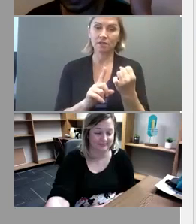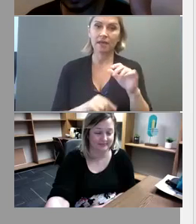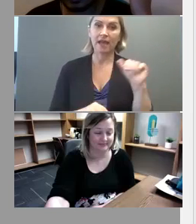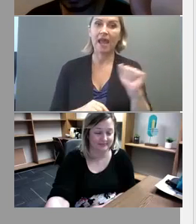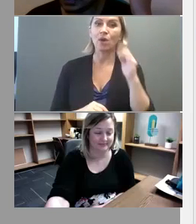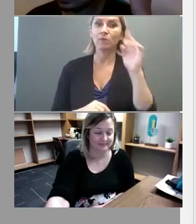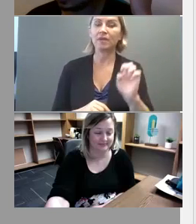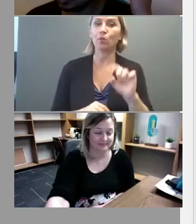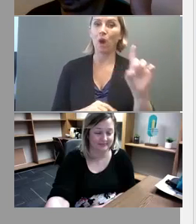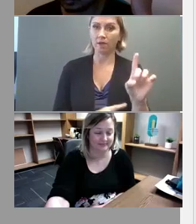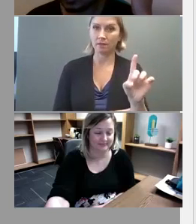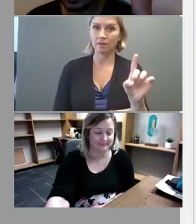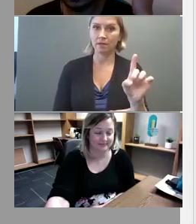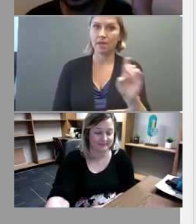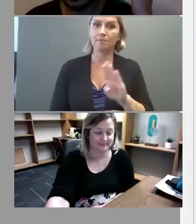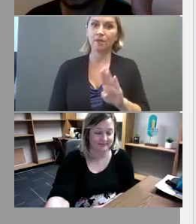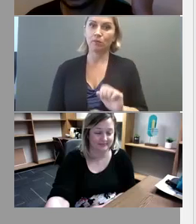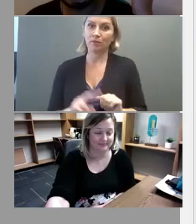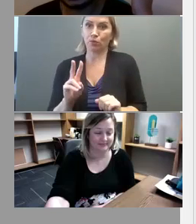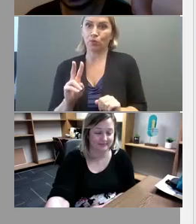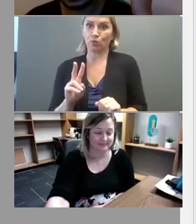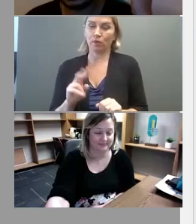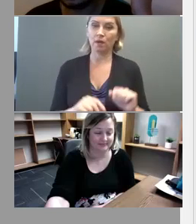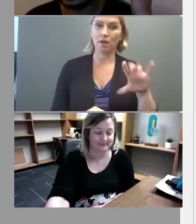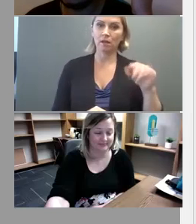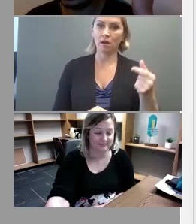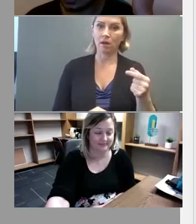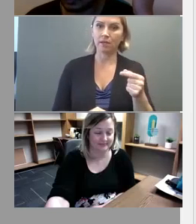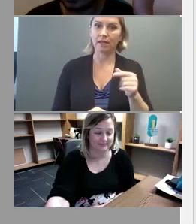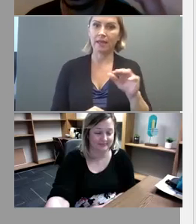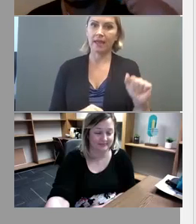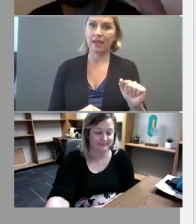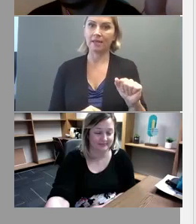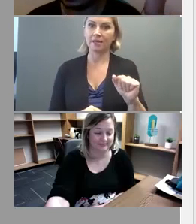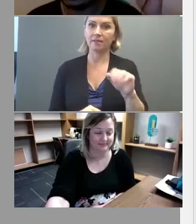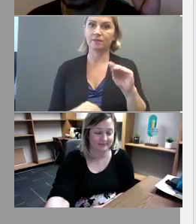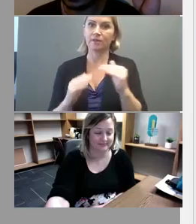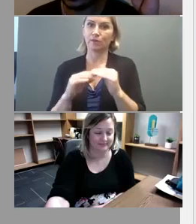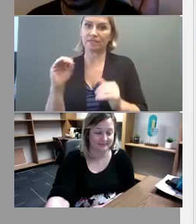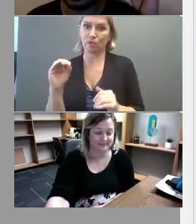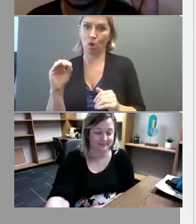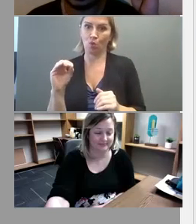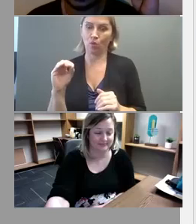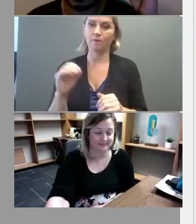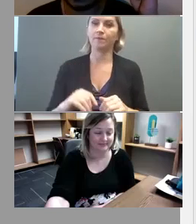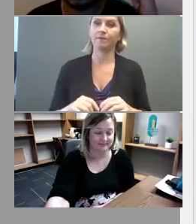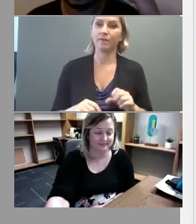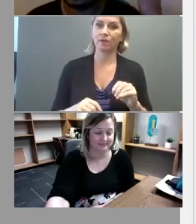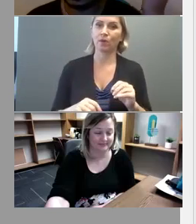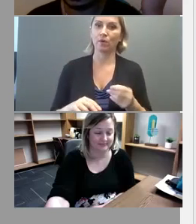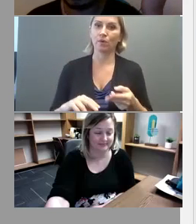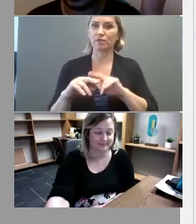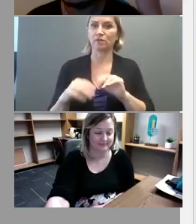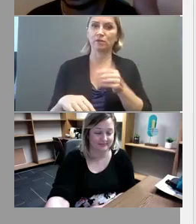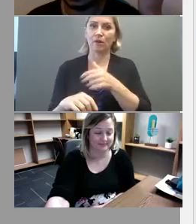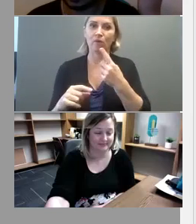to be 1, b is going to be 2, log base b a is going to be 0, n raised to the power of 0 is 1.